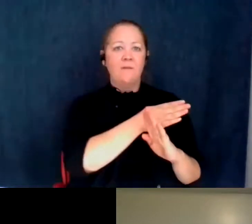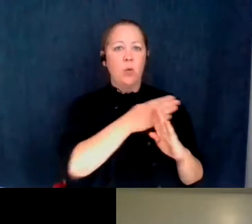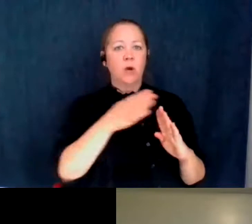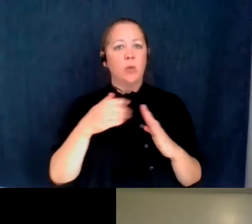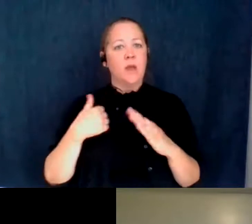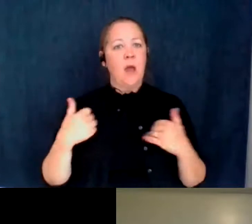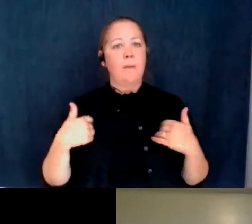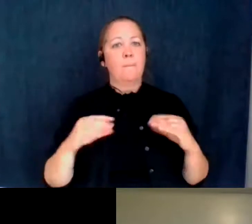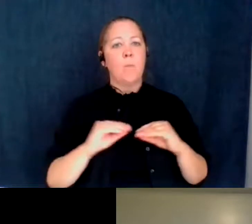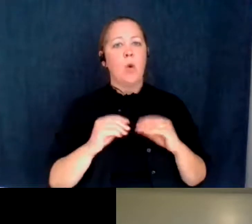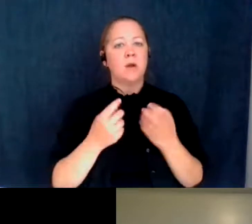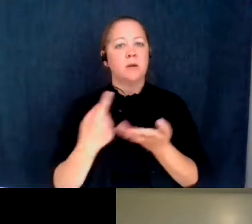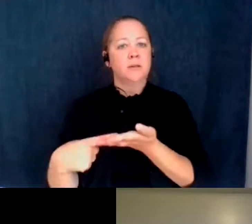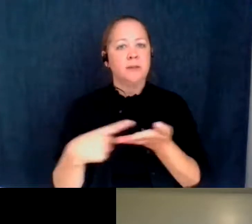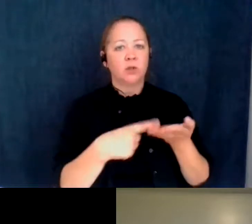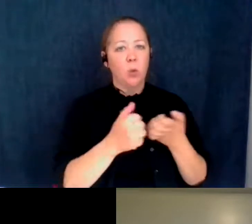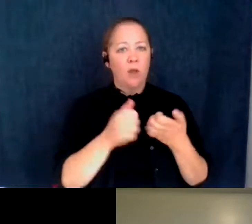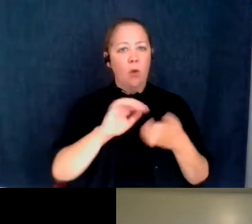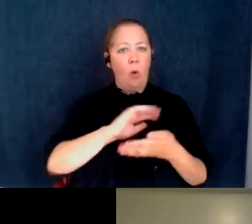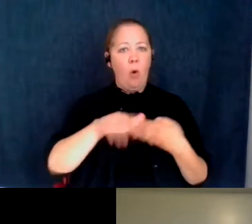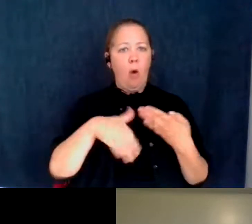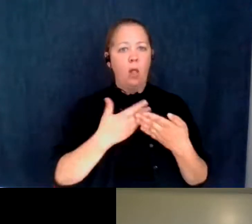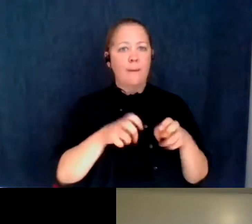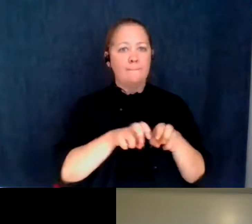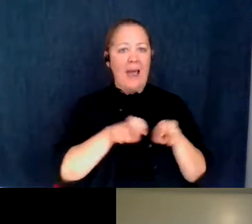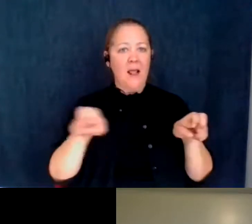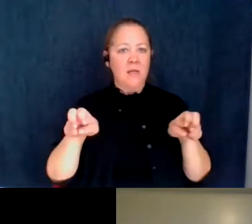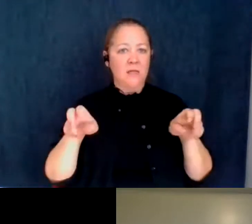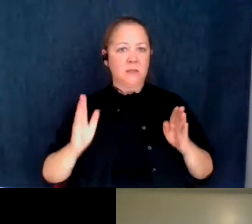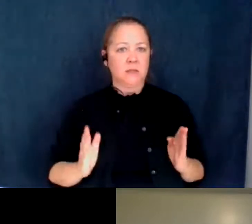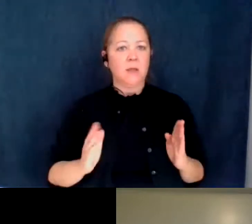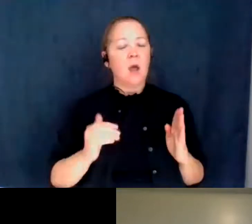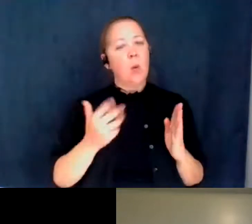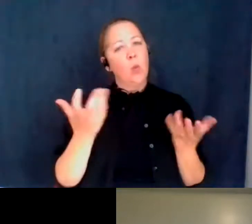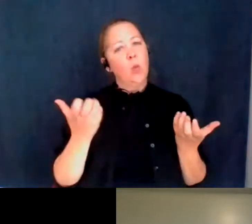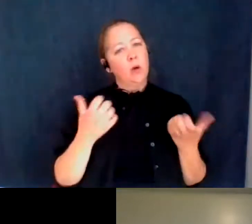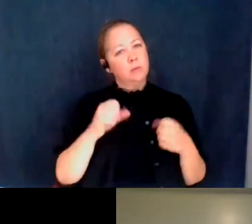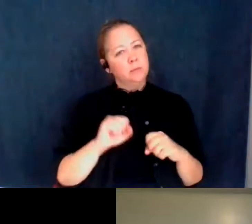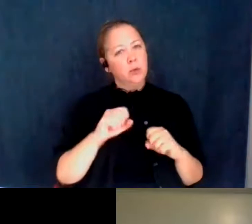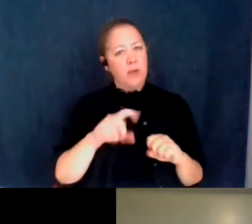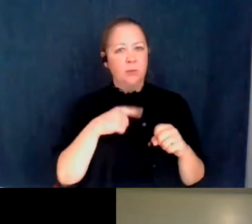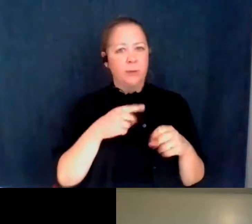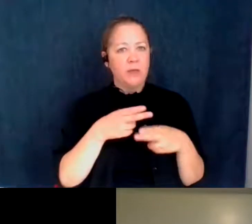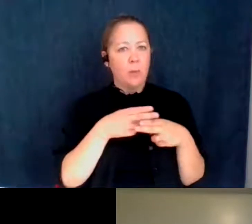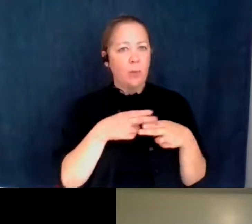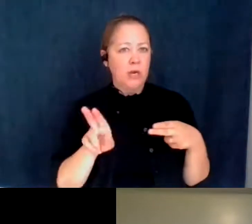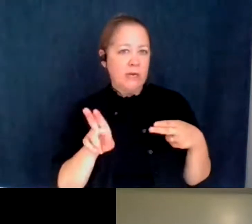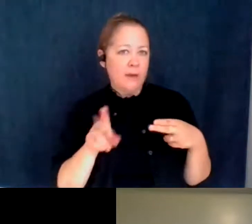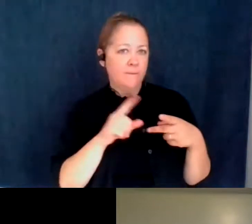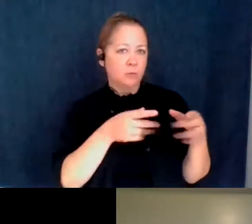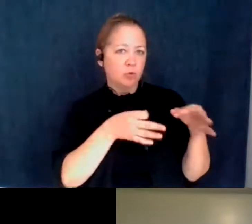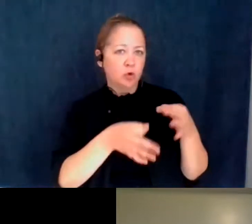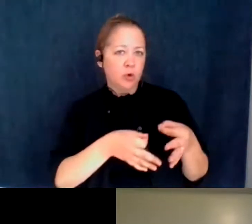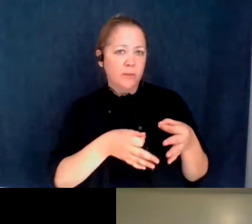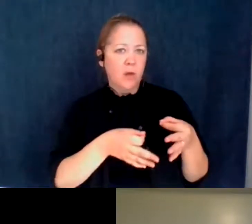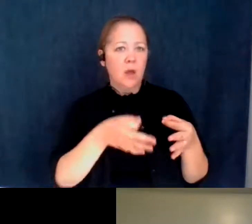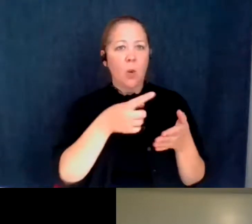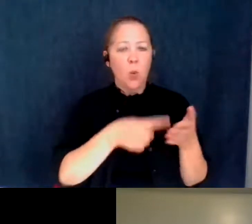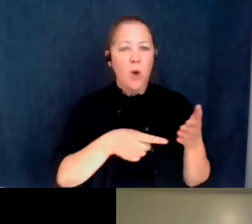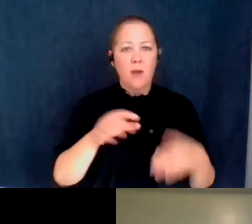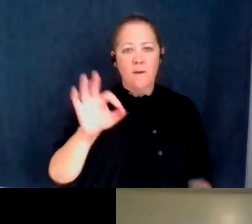all panelists, I just wanted you to give like a brief description of what Flex and Yes